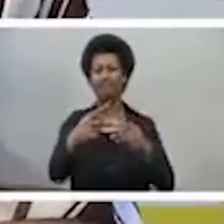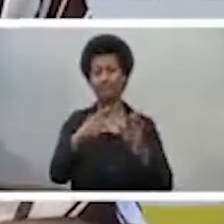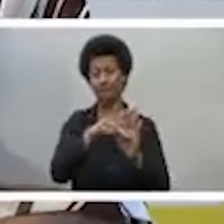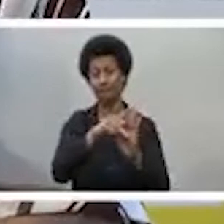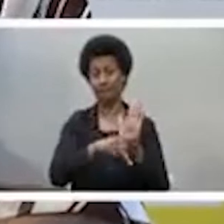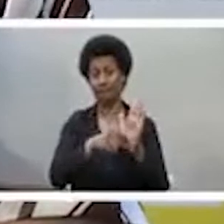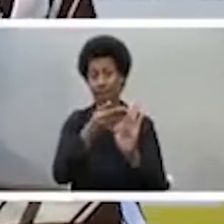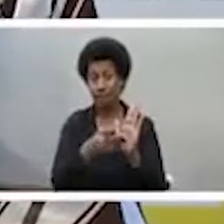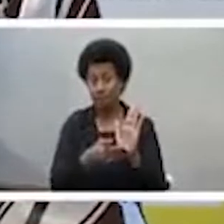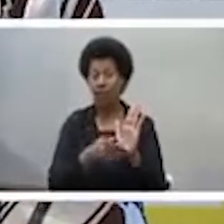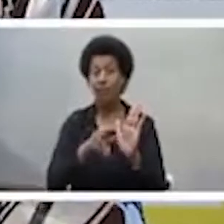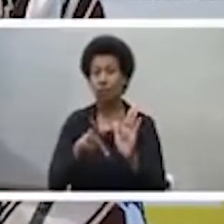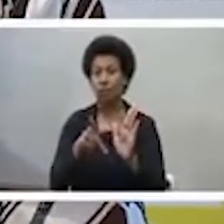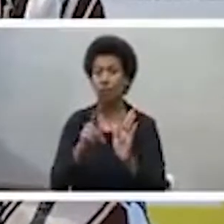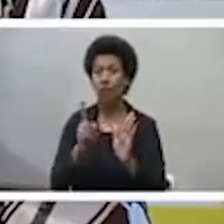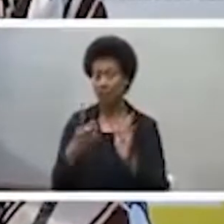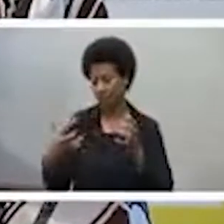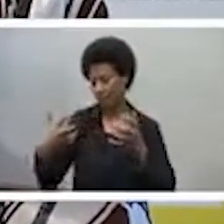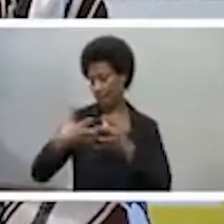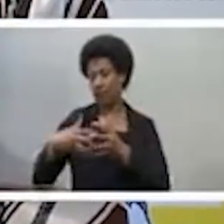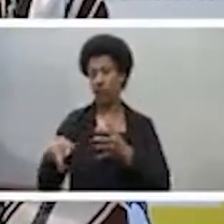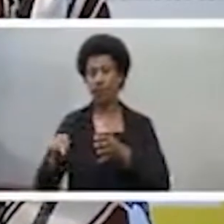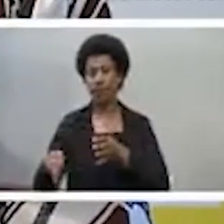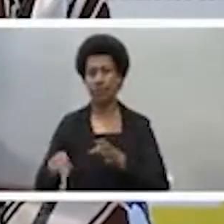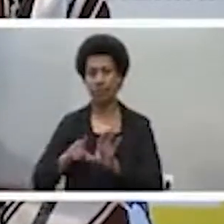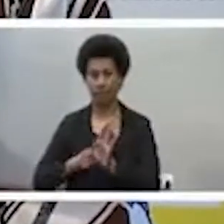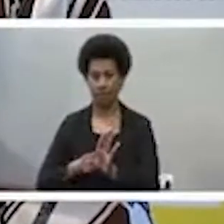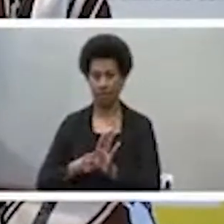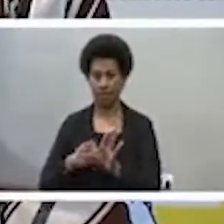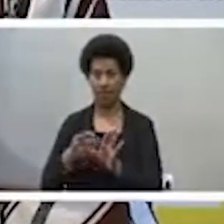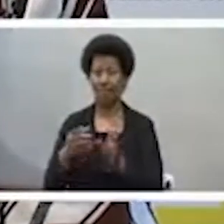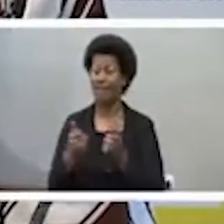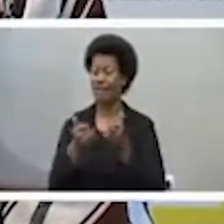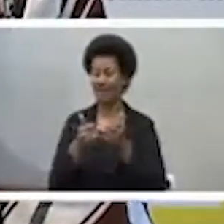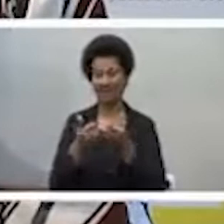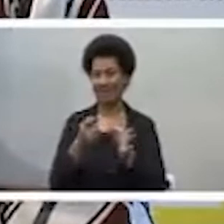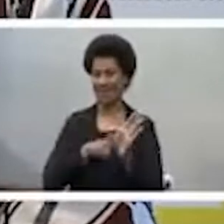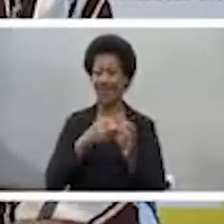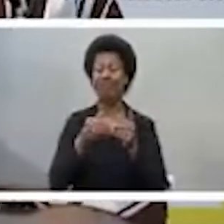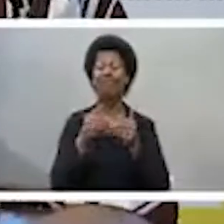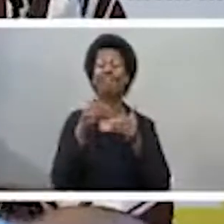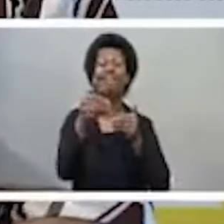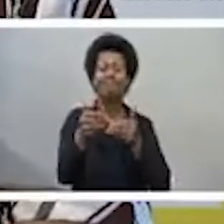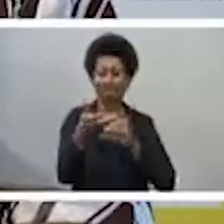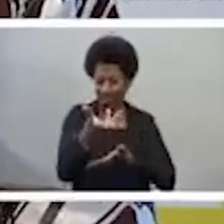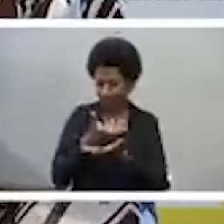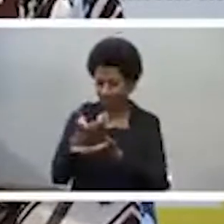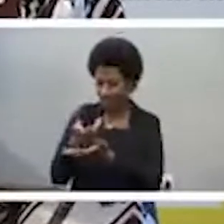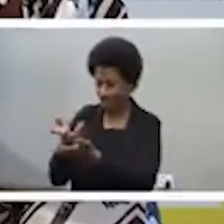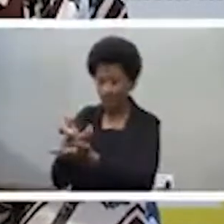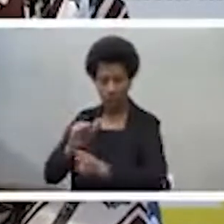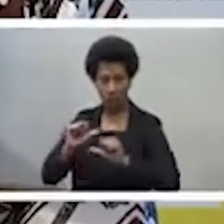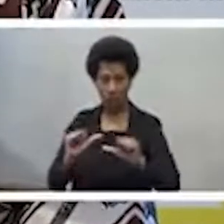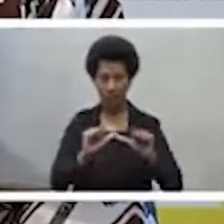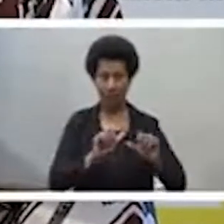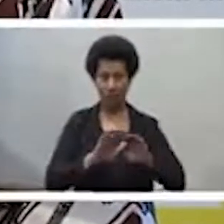designed to meet the needs of their young. And I look forward to many more years of collaboration as we protect the aspirations of our